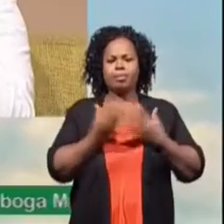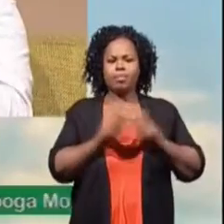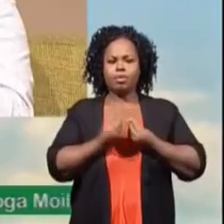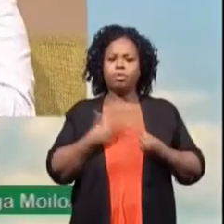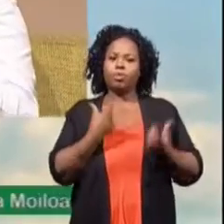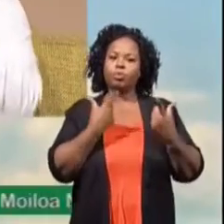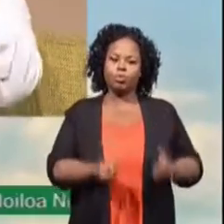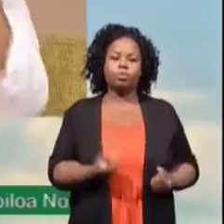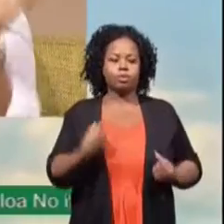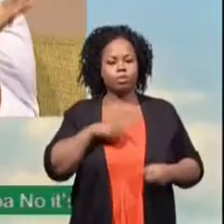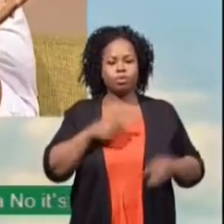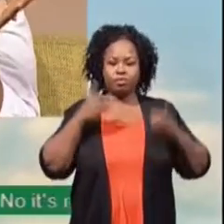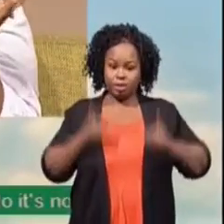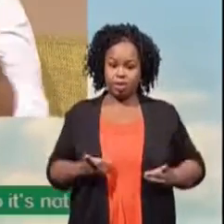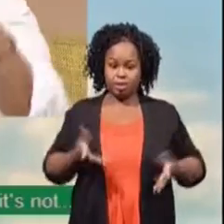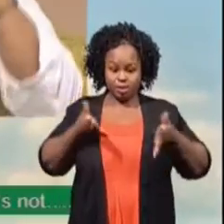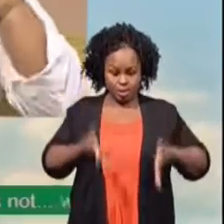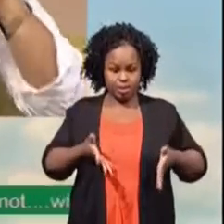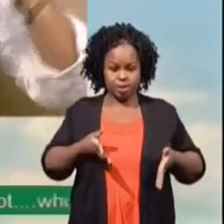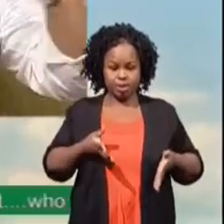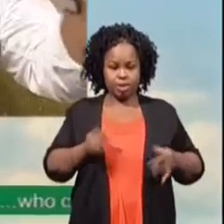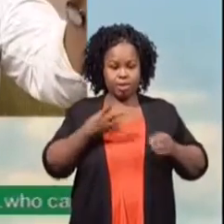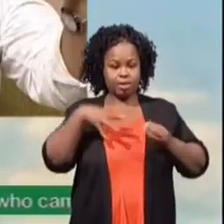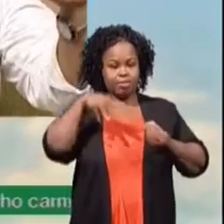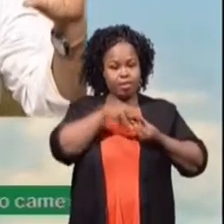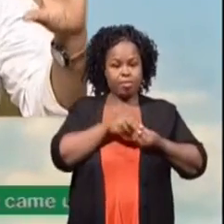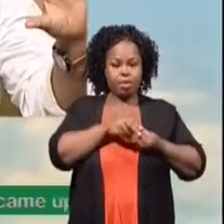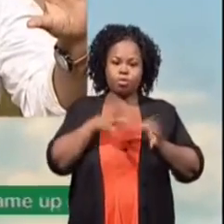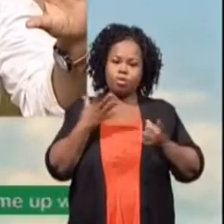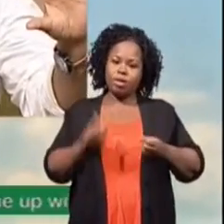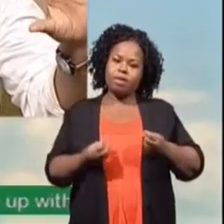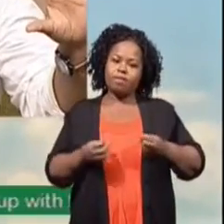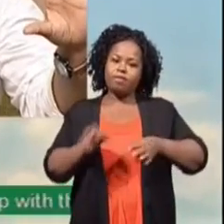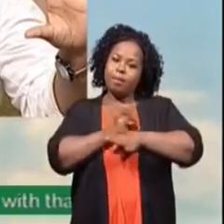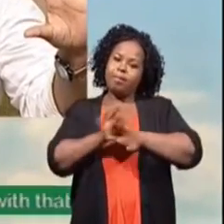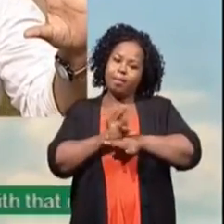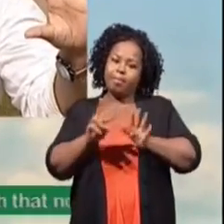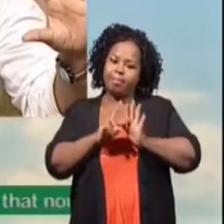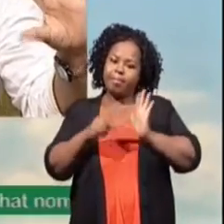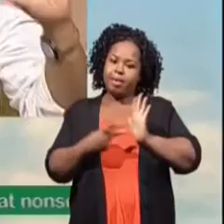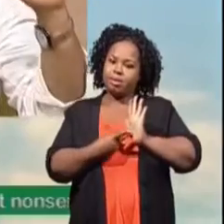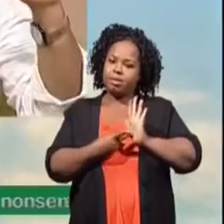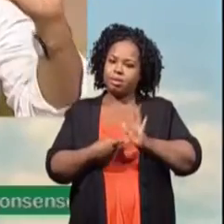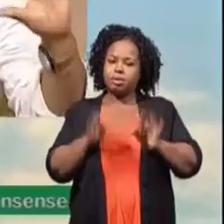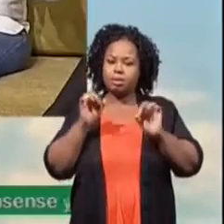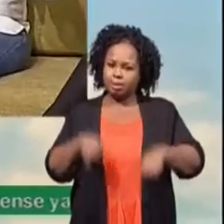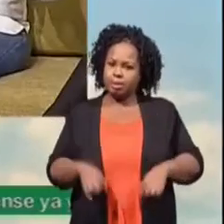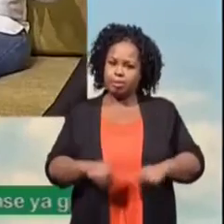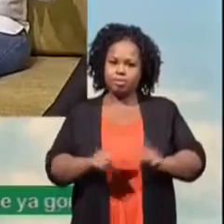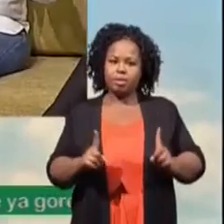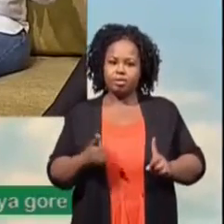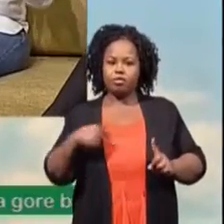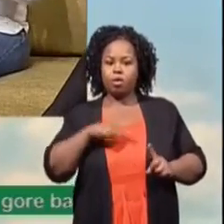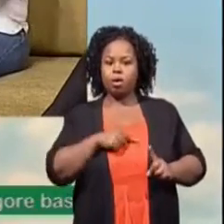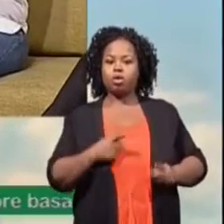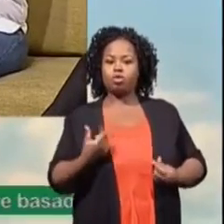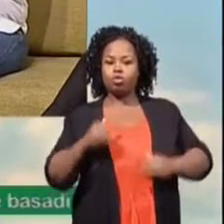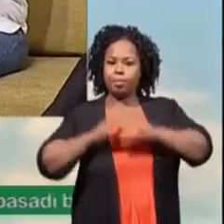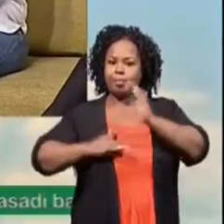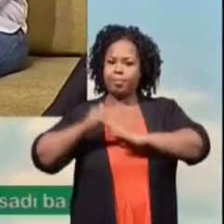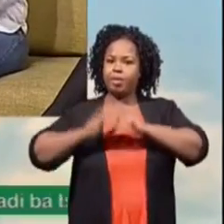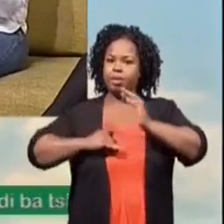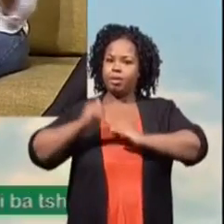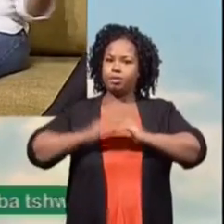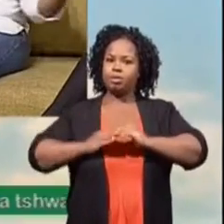It's not as if I don't have things I want to do. But we've decided, we have these two beautiful plans of two beautiful mansions. But in order for